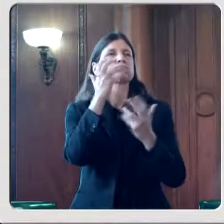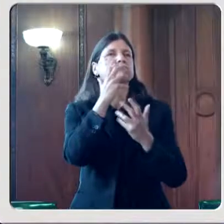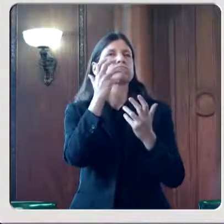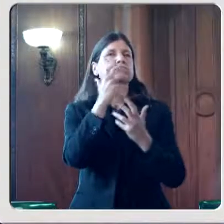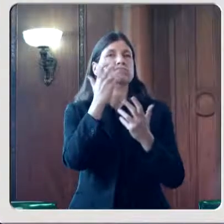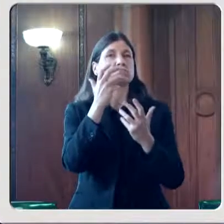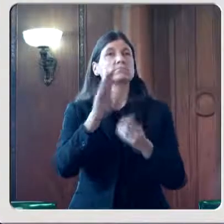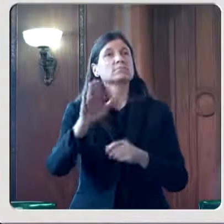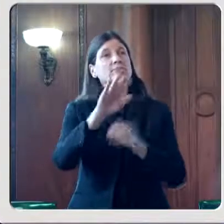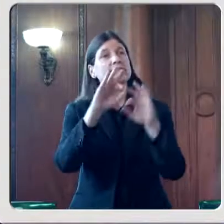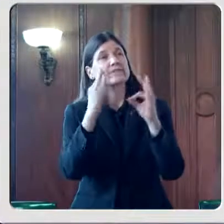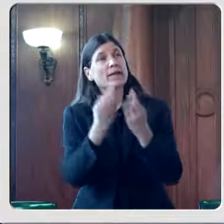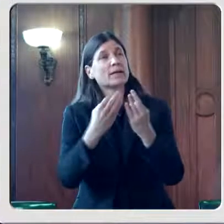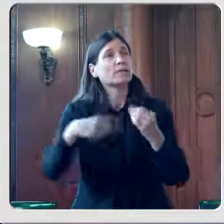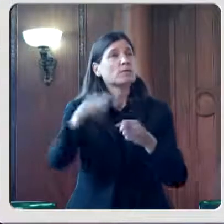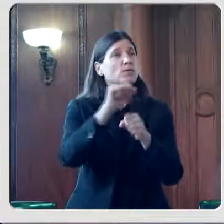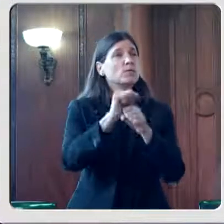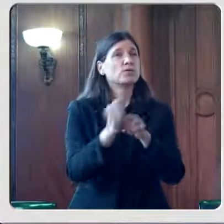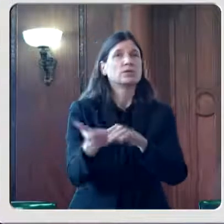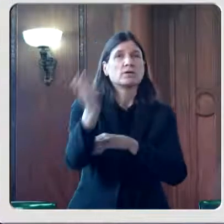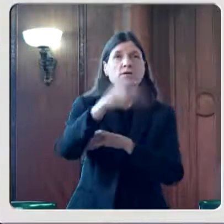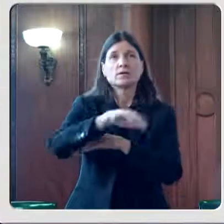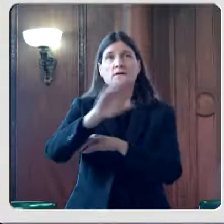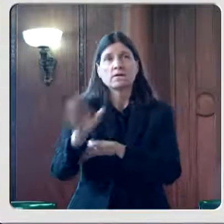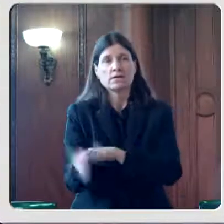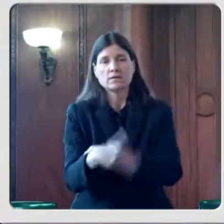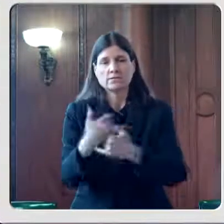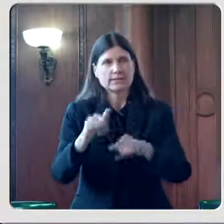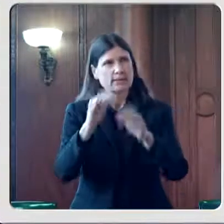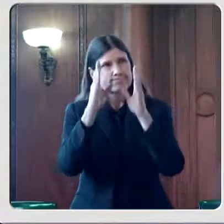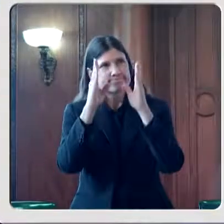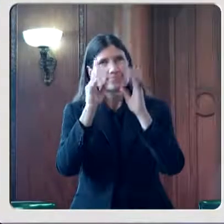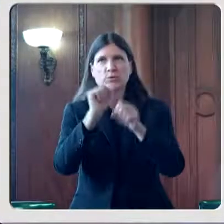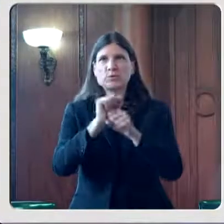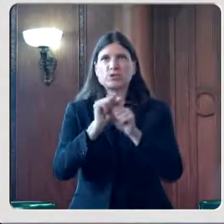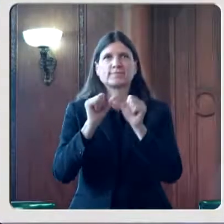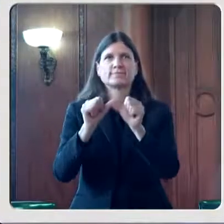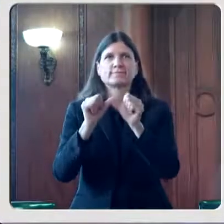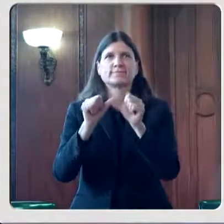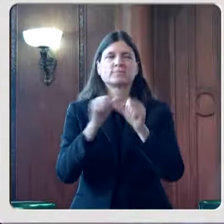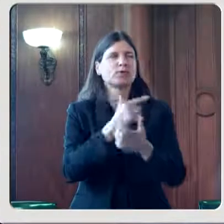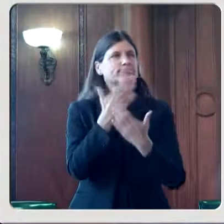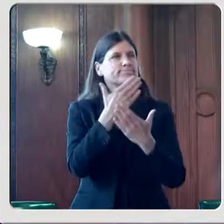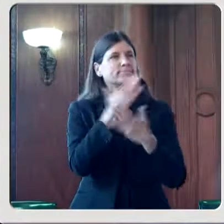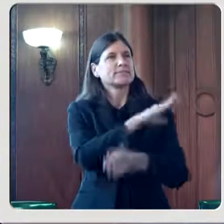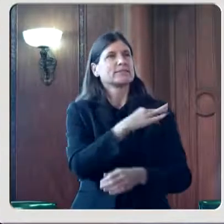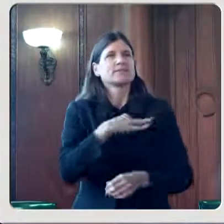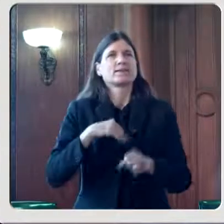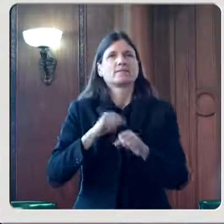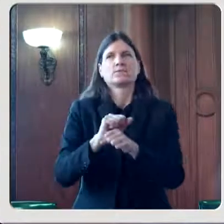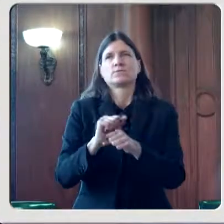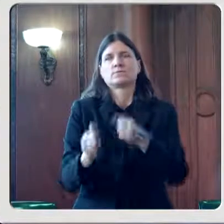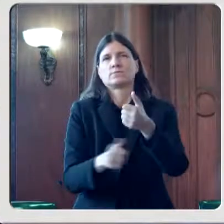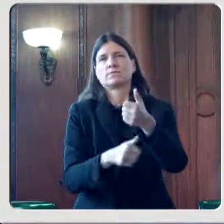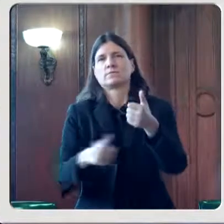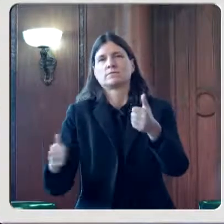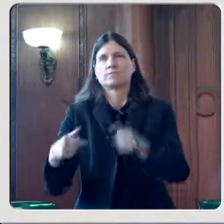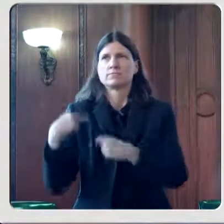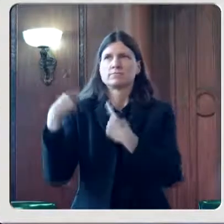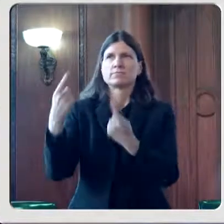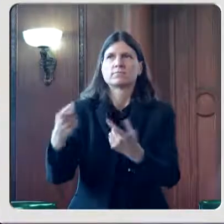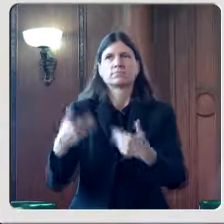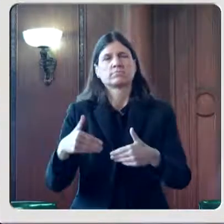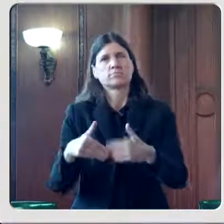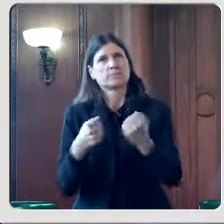their continued and dedicated efforts. They've been tested and true through a number of natural and man-made